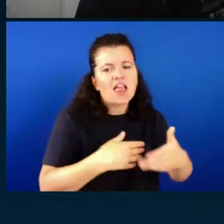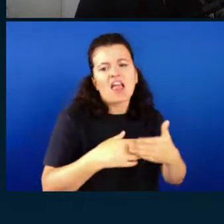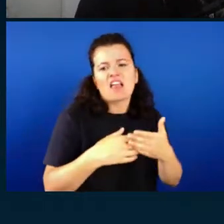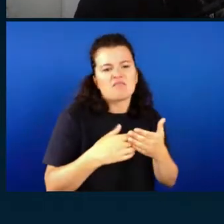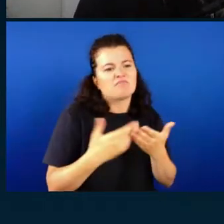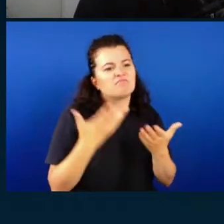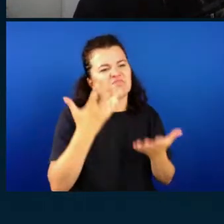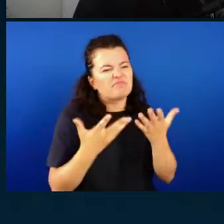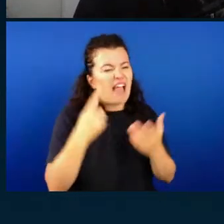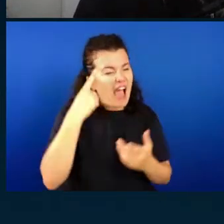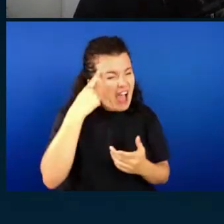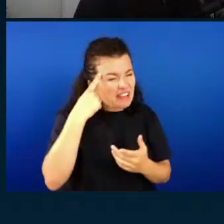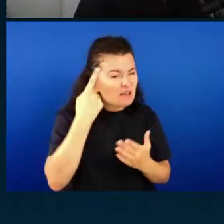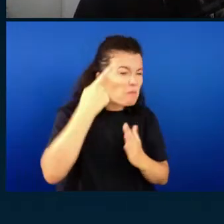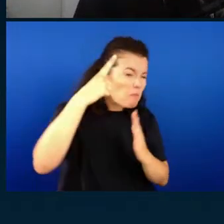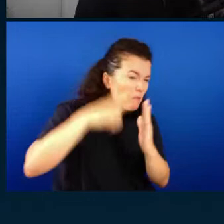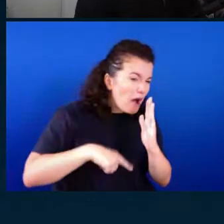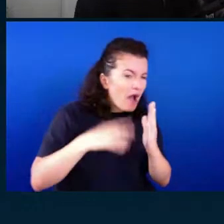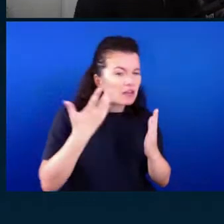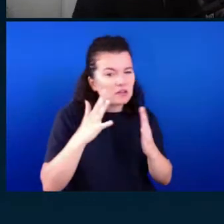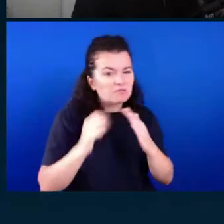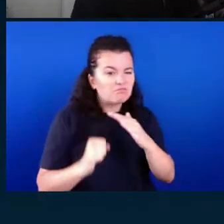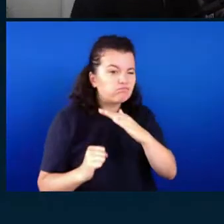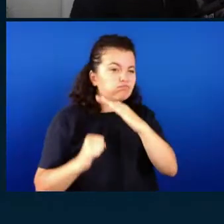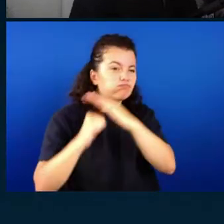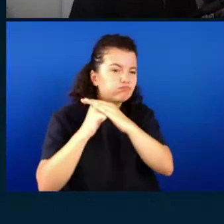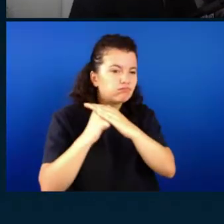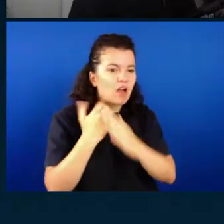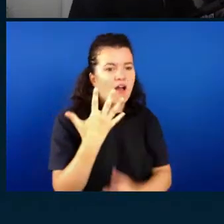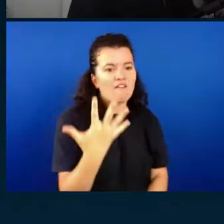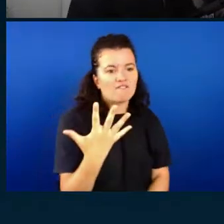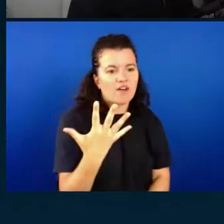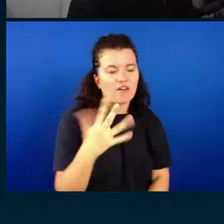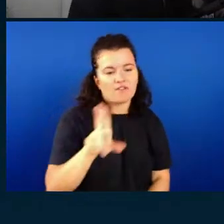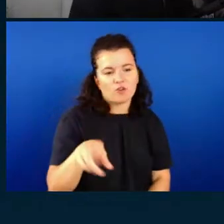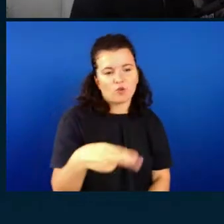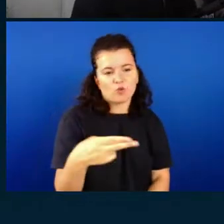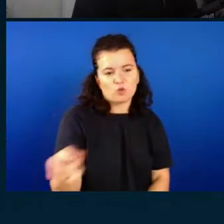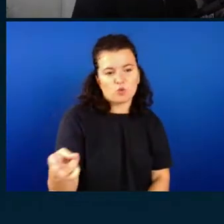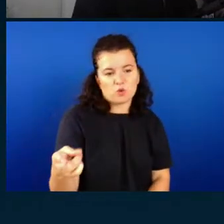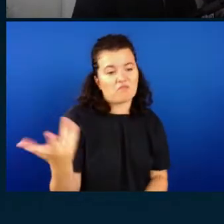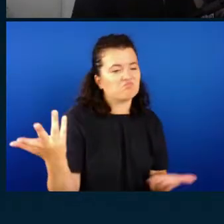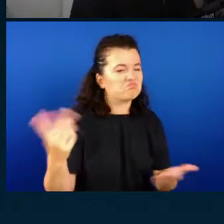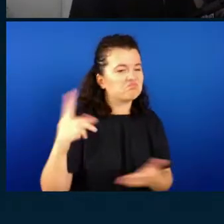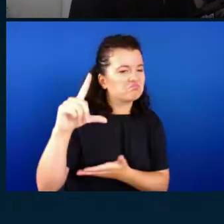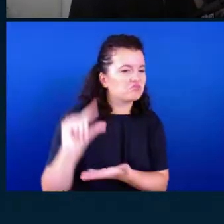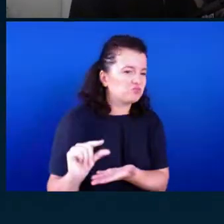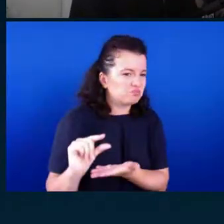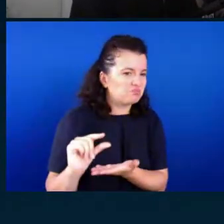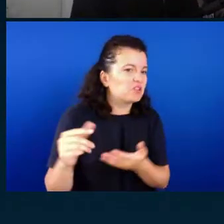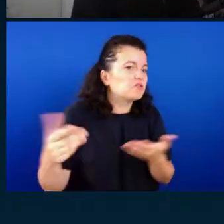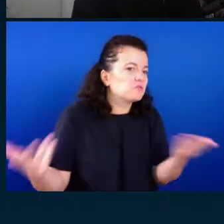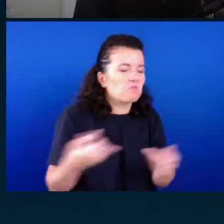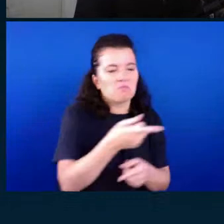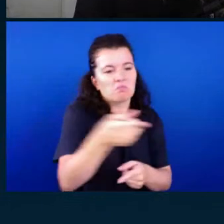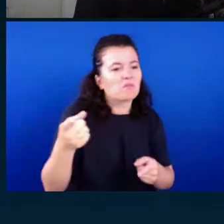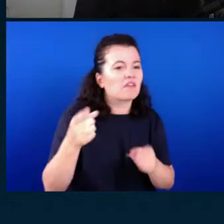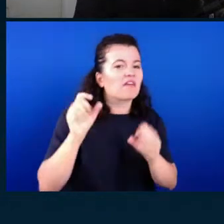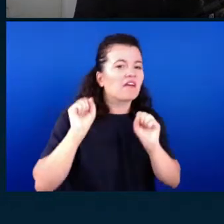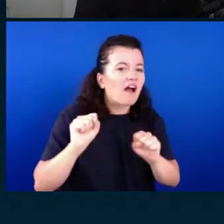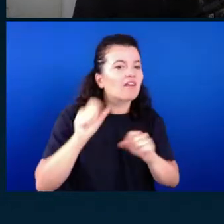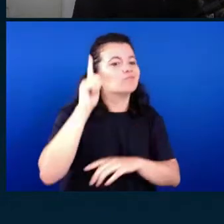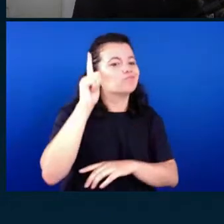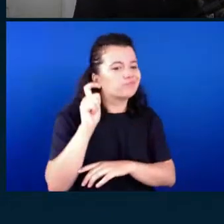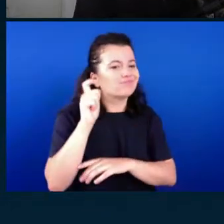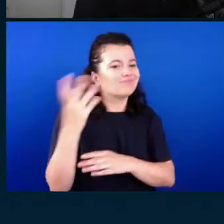at €5 a month. It is really cheap, which makes it really easy to get started with it. But you do